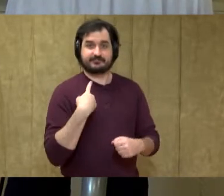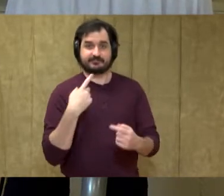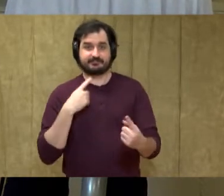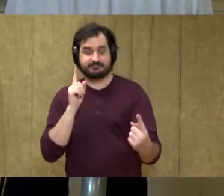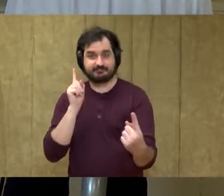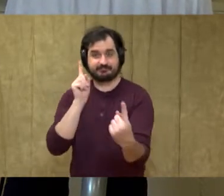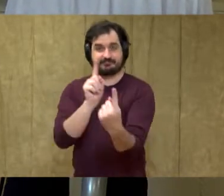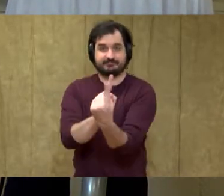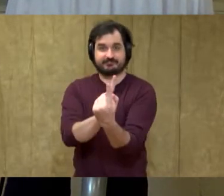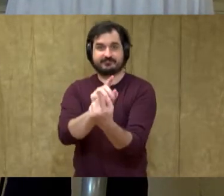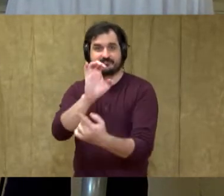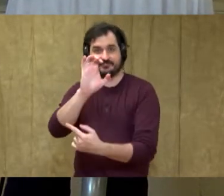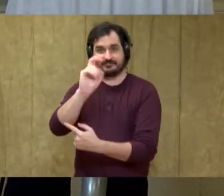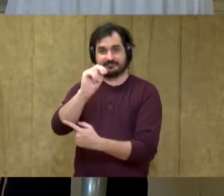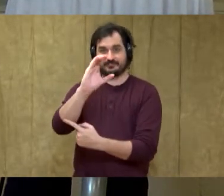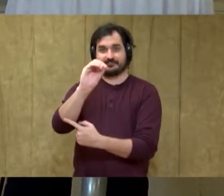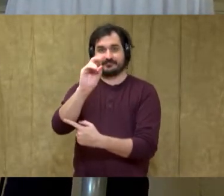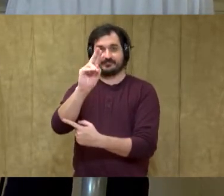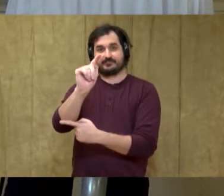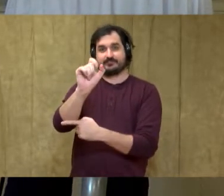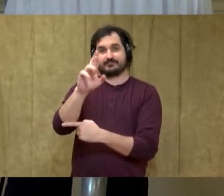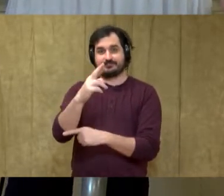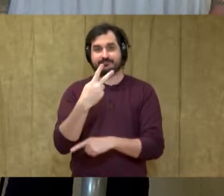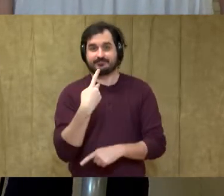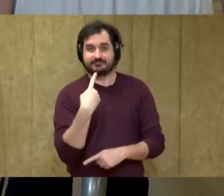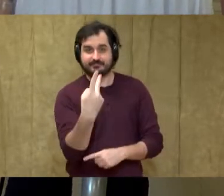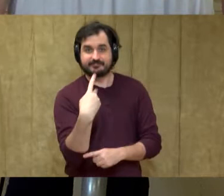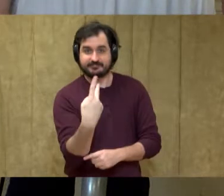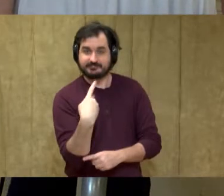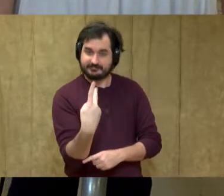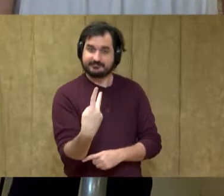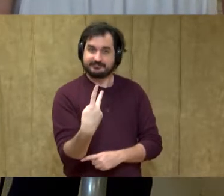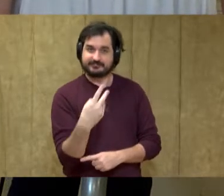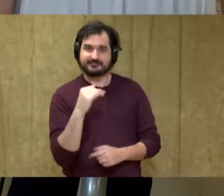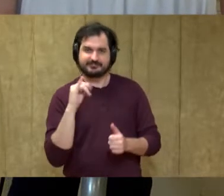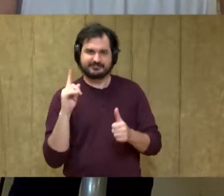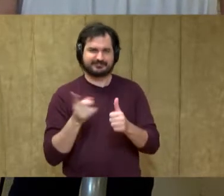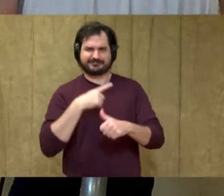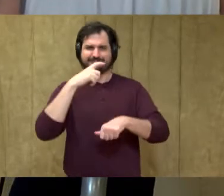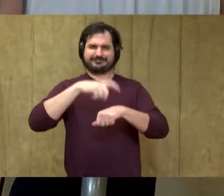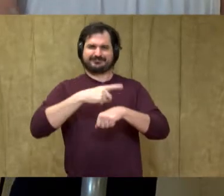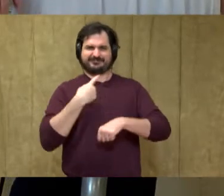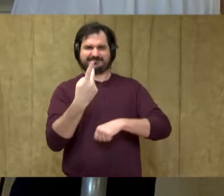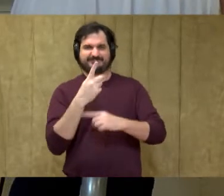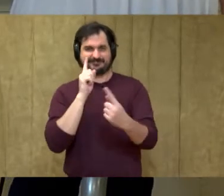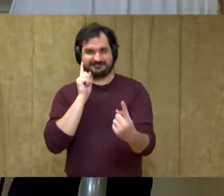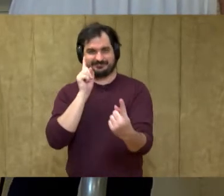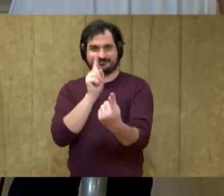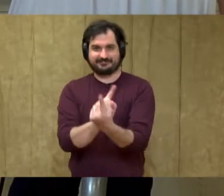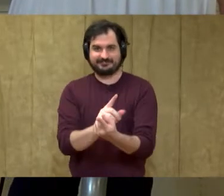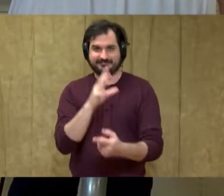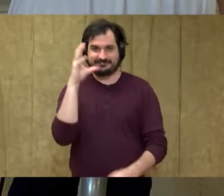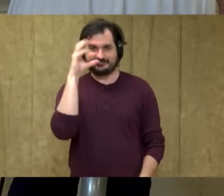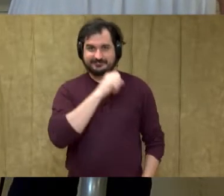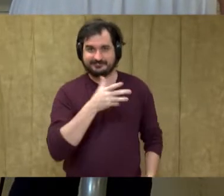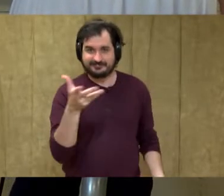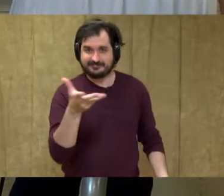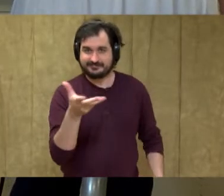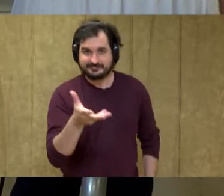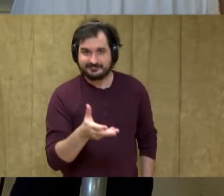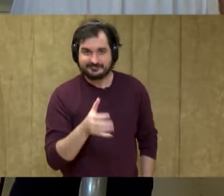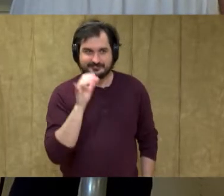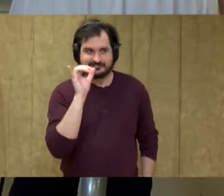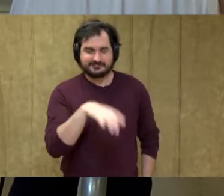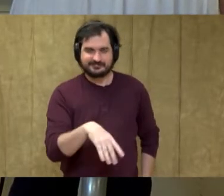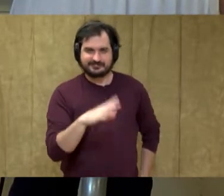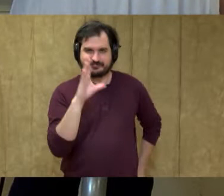a great chance that we got to meet. And guess what, boys and girls? That was kind of an out-of-the-box